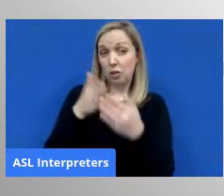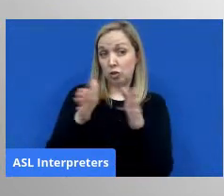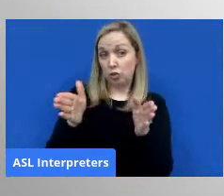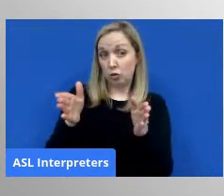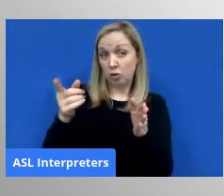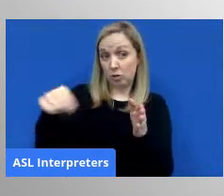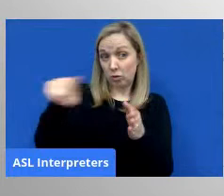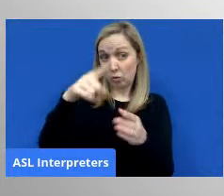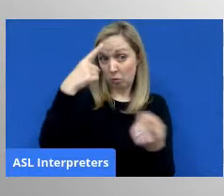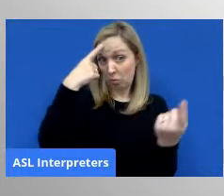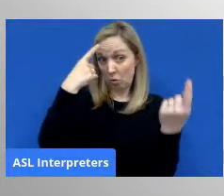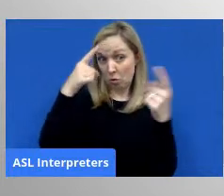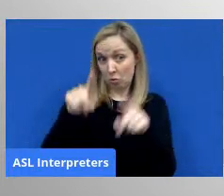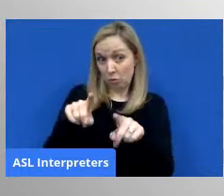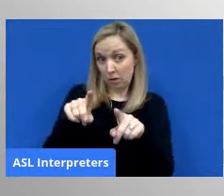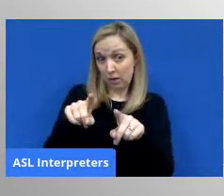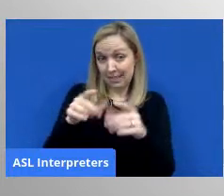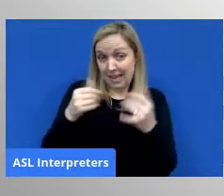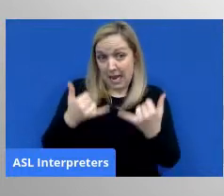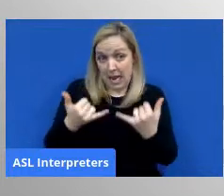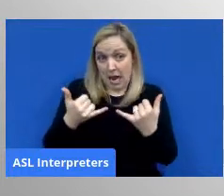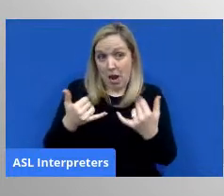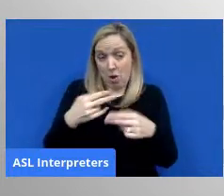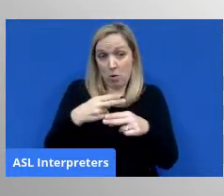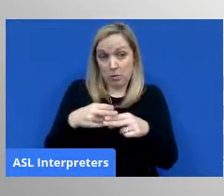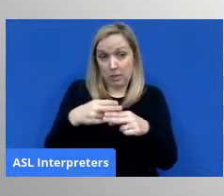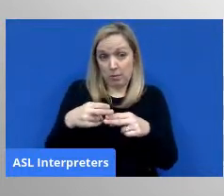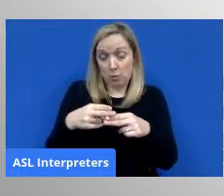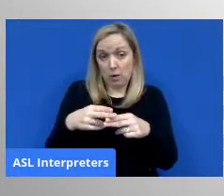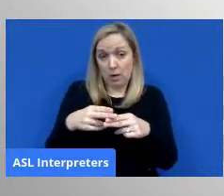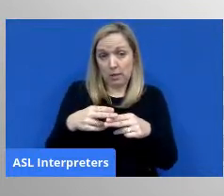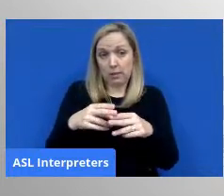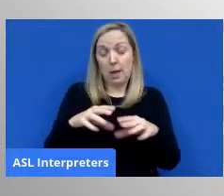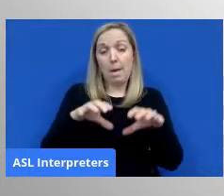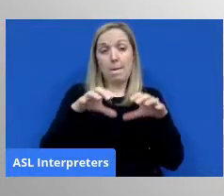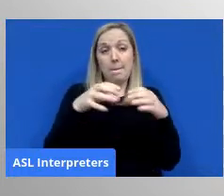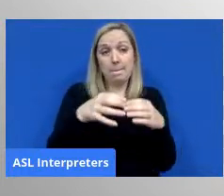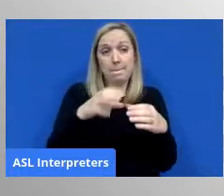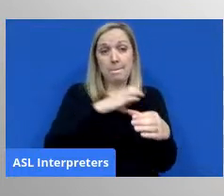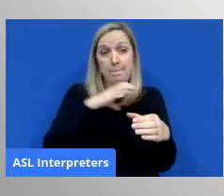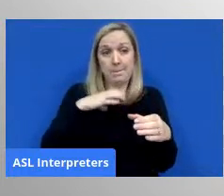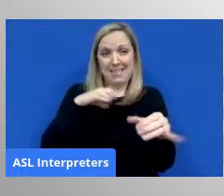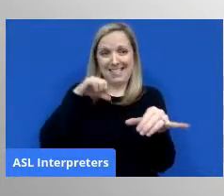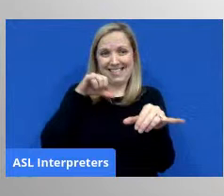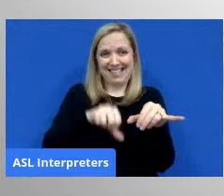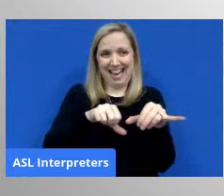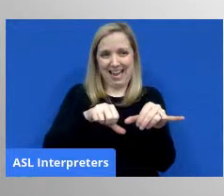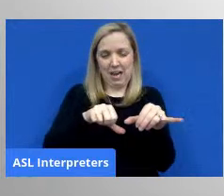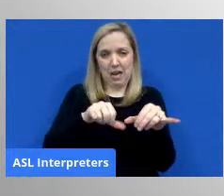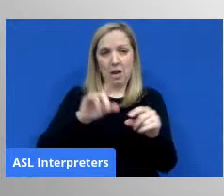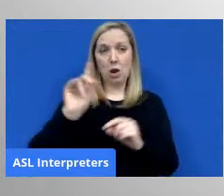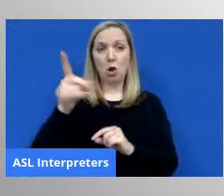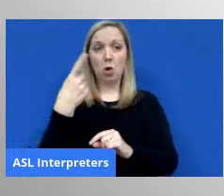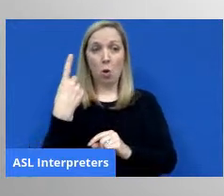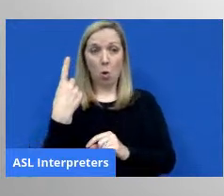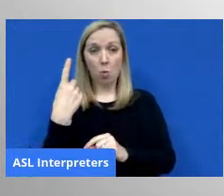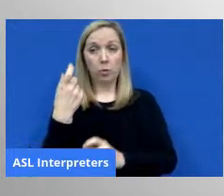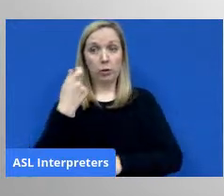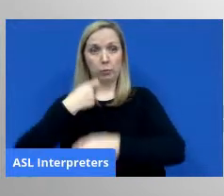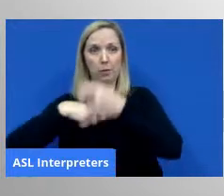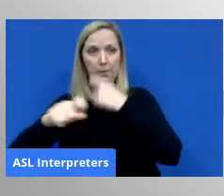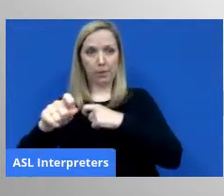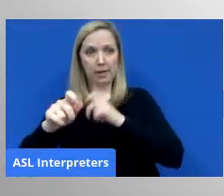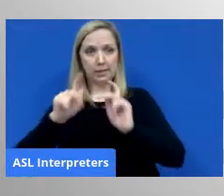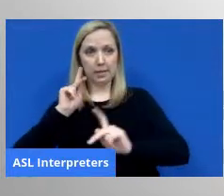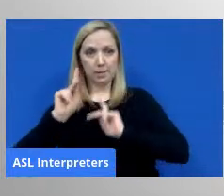the committees the same right now, and only replace the